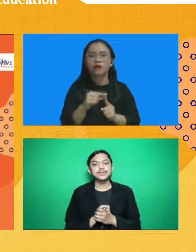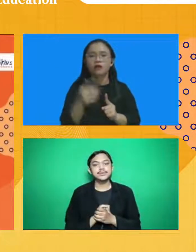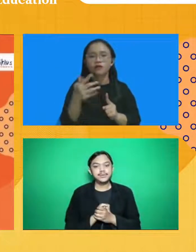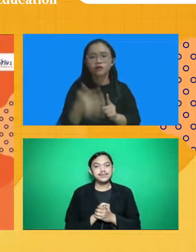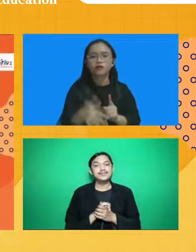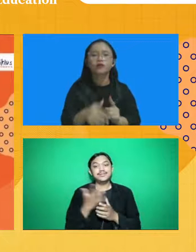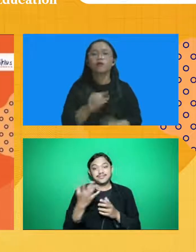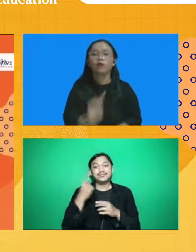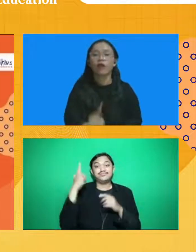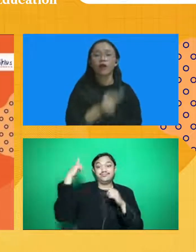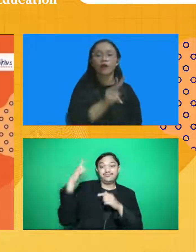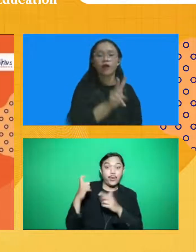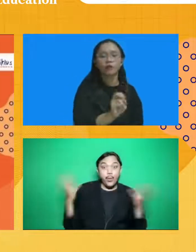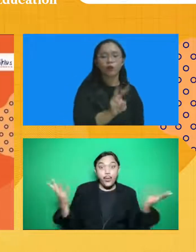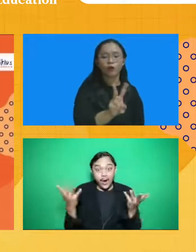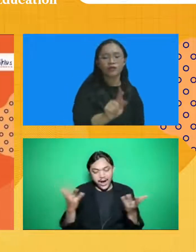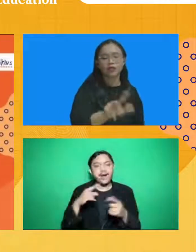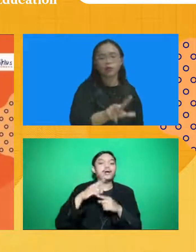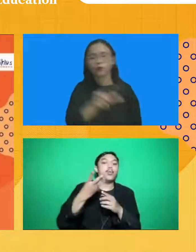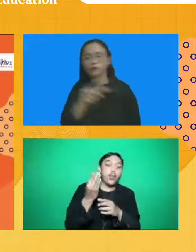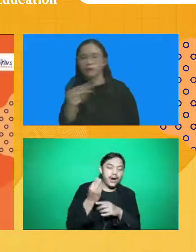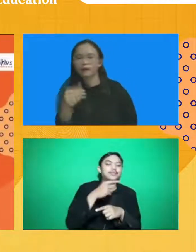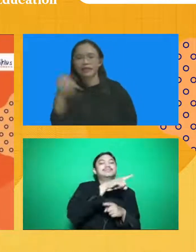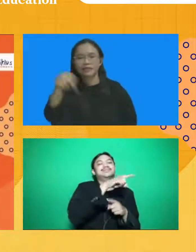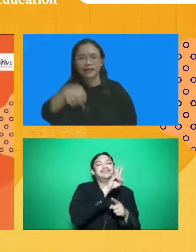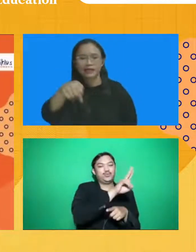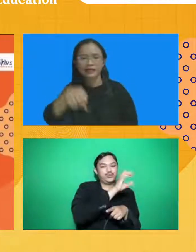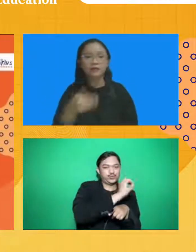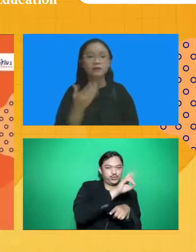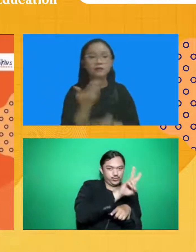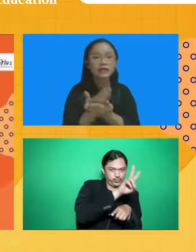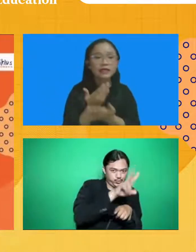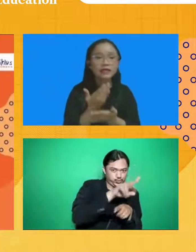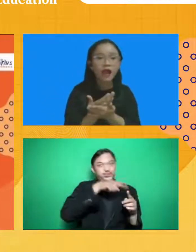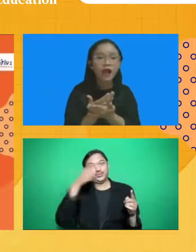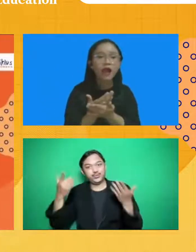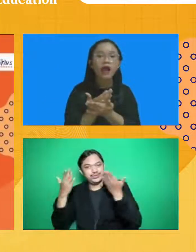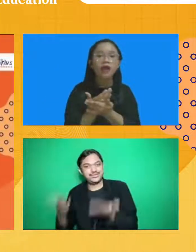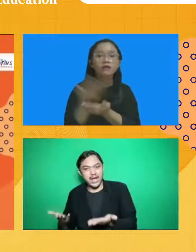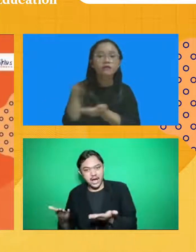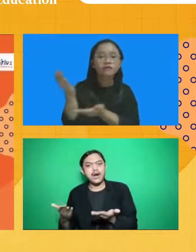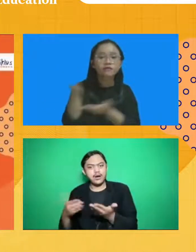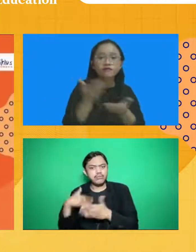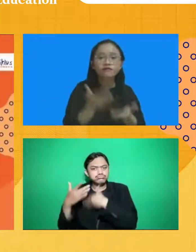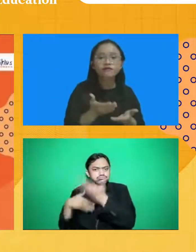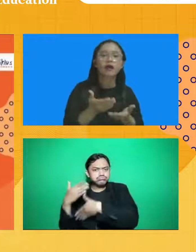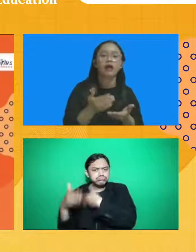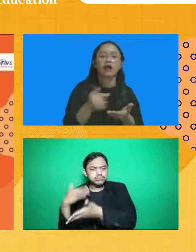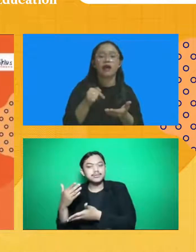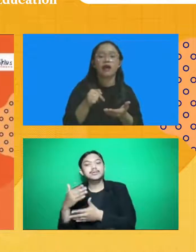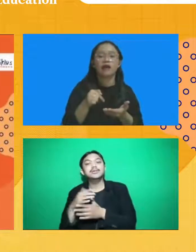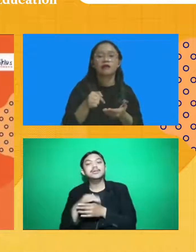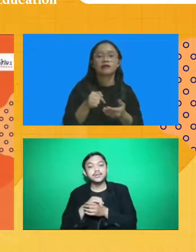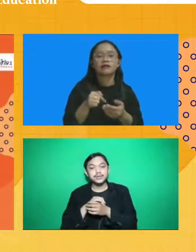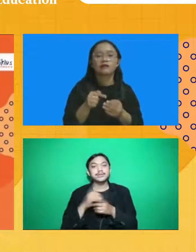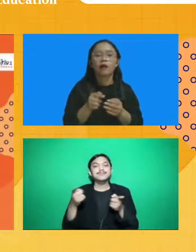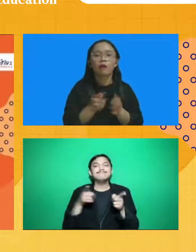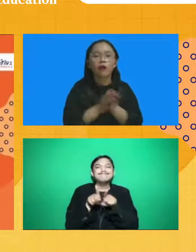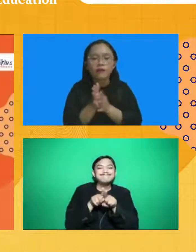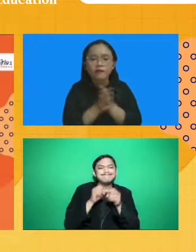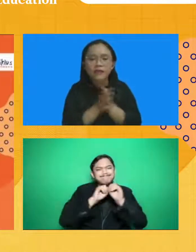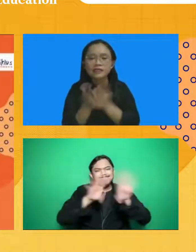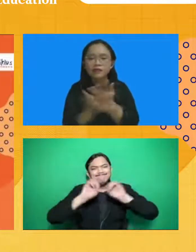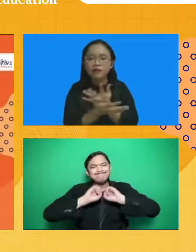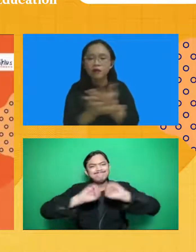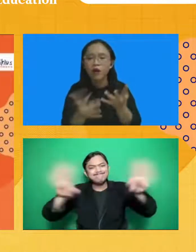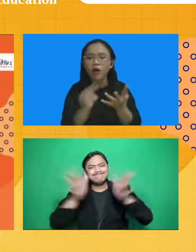Sri Lanka 2021, awarded Asia Motivation Speaker of the Year 2021, Focal